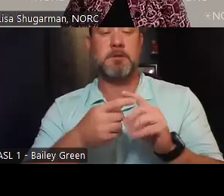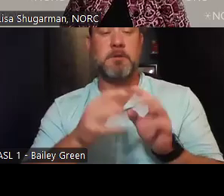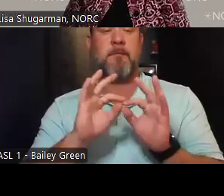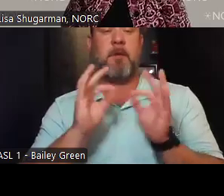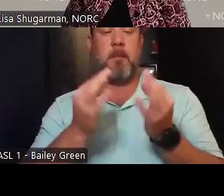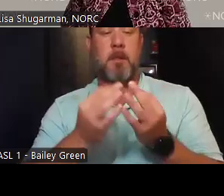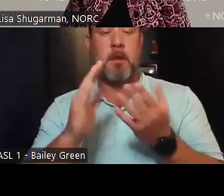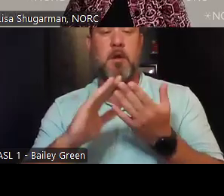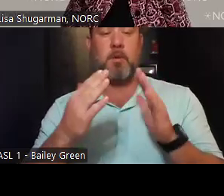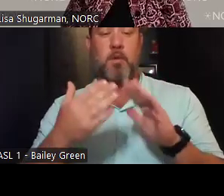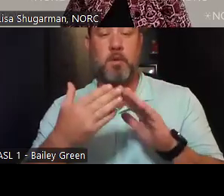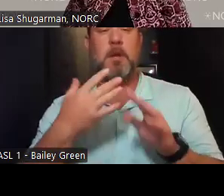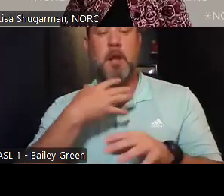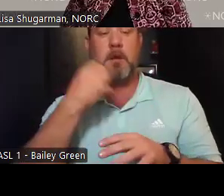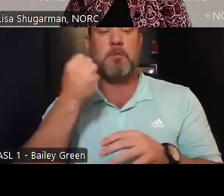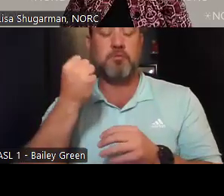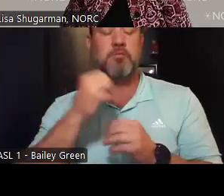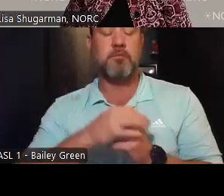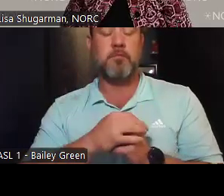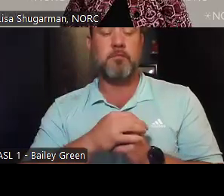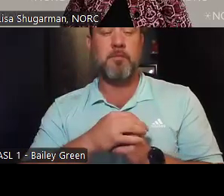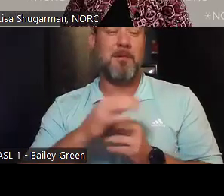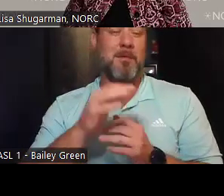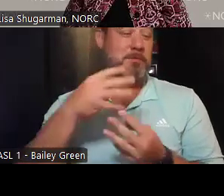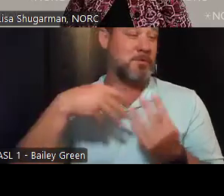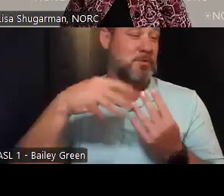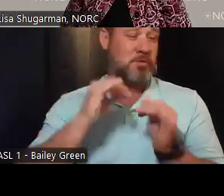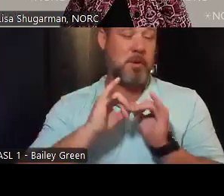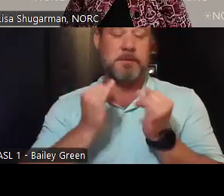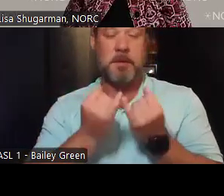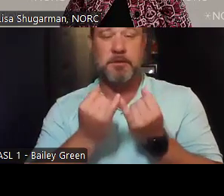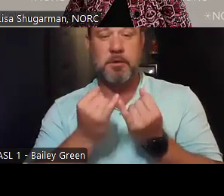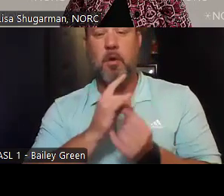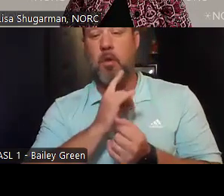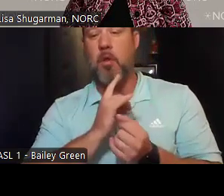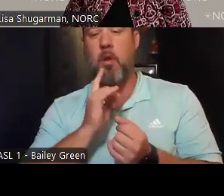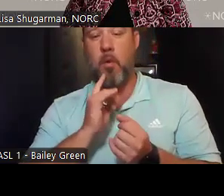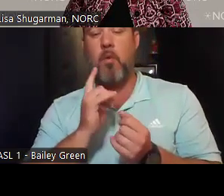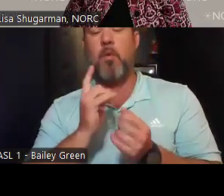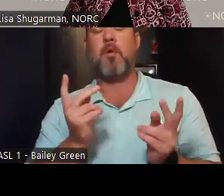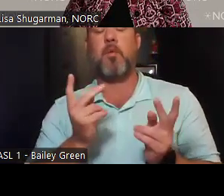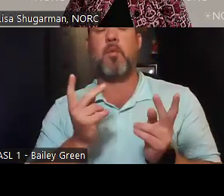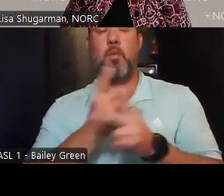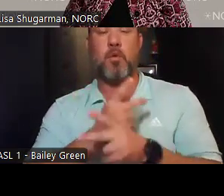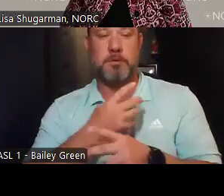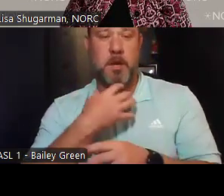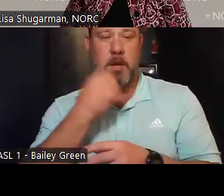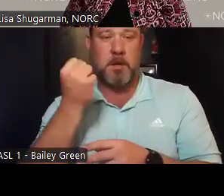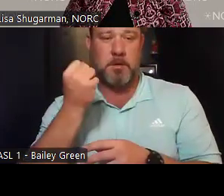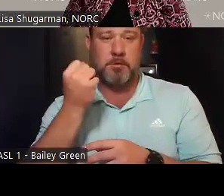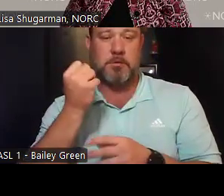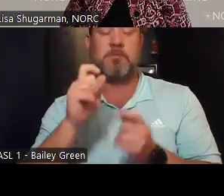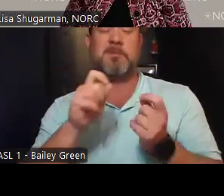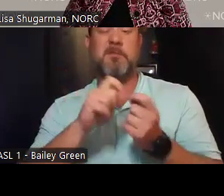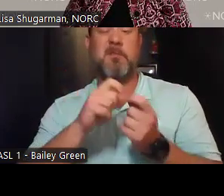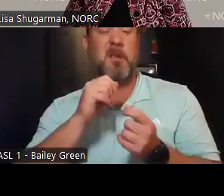and their communities as they age. But things like social isolation and loneliness tend to worsen with age, particularly for adults